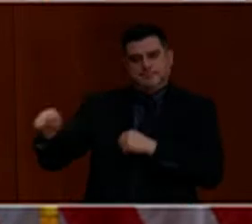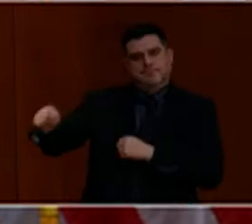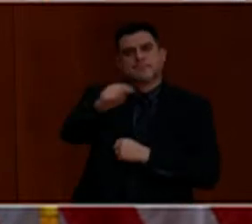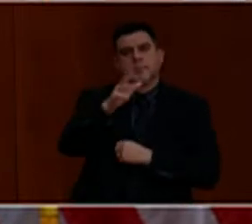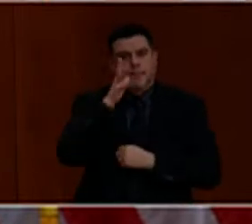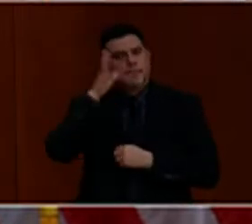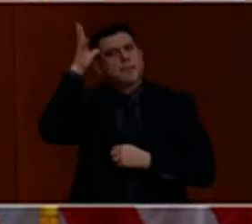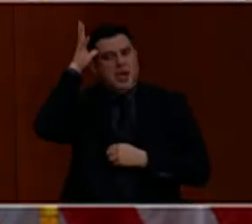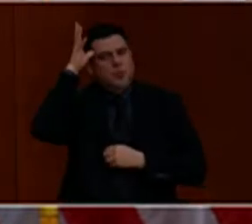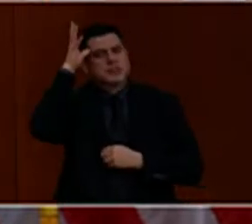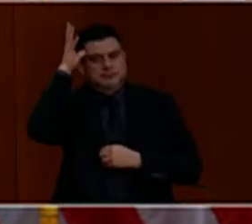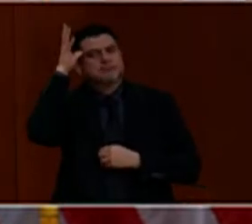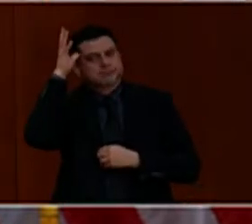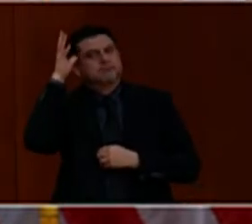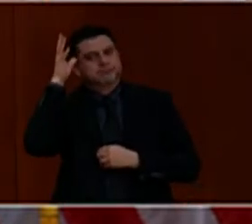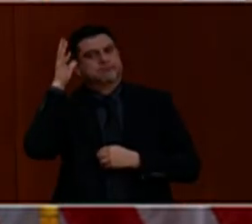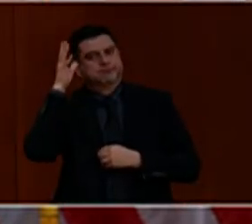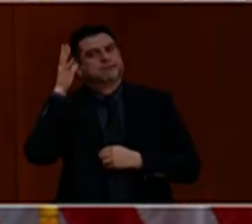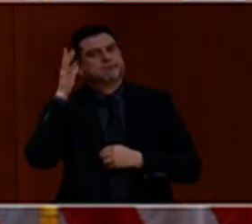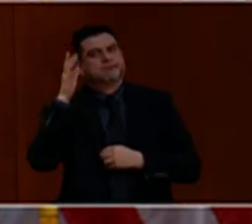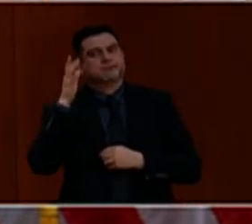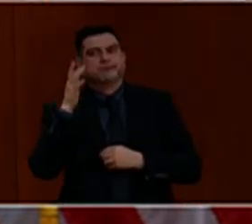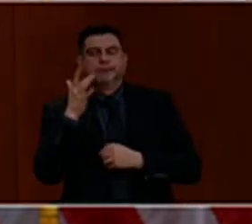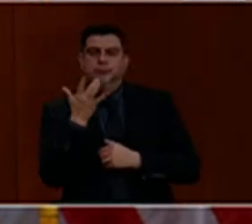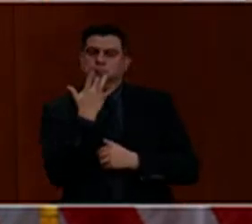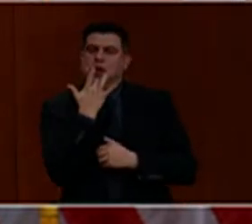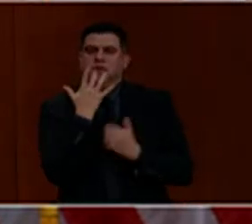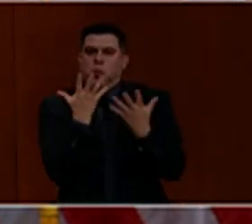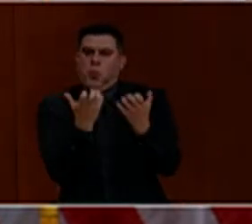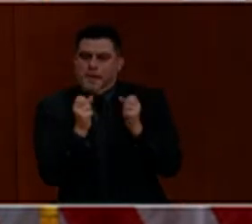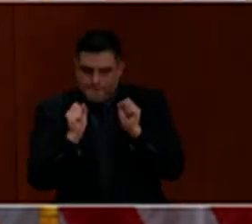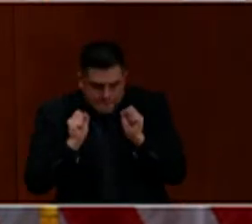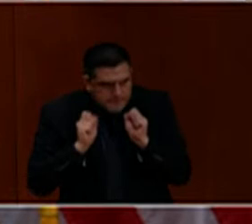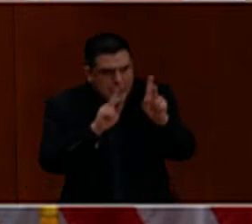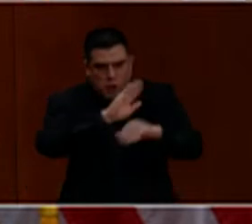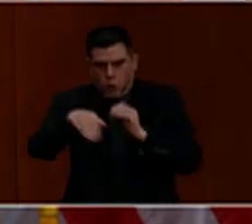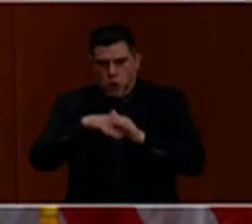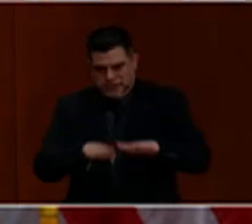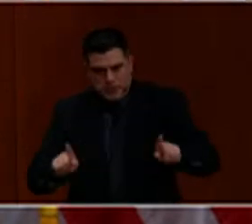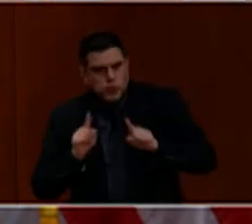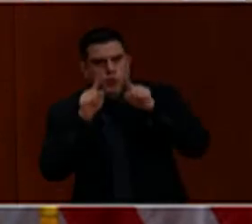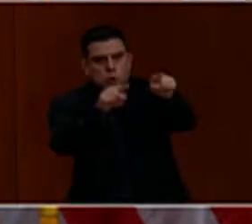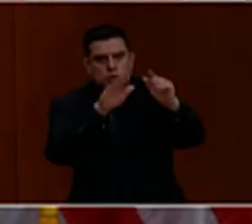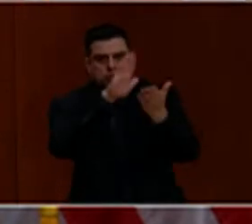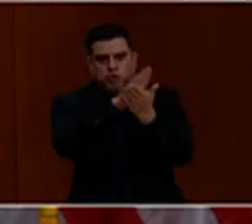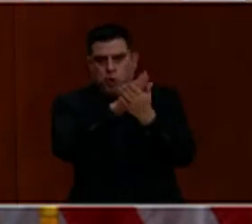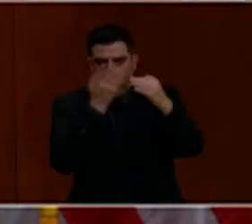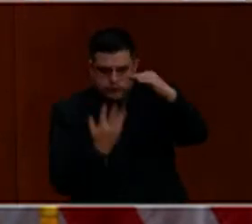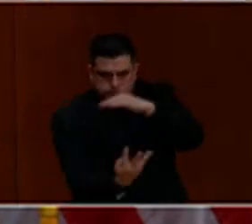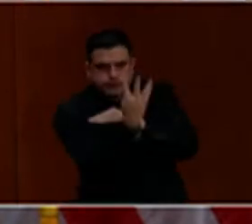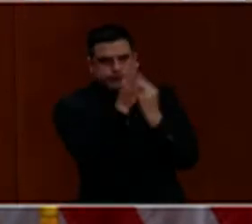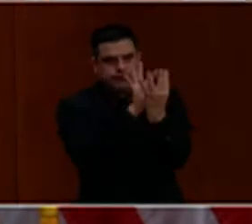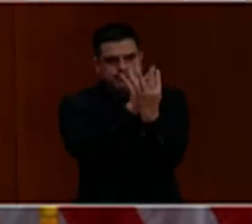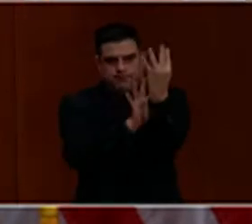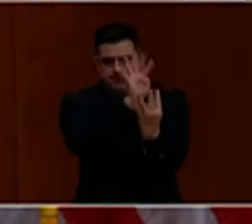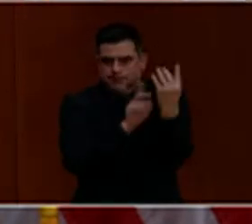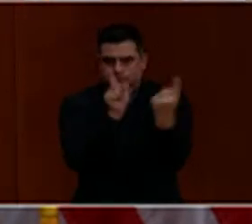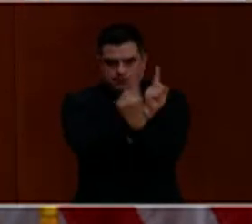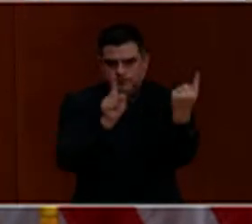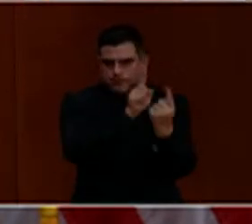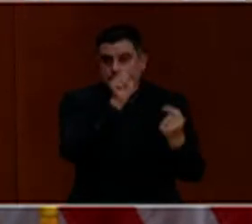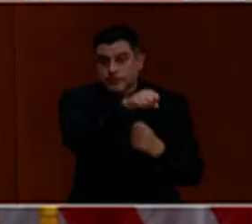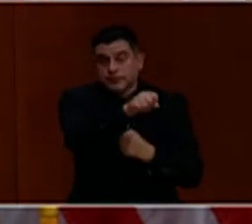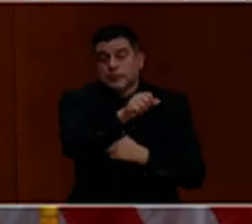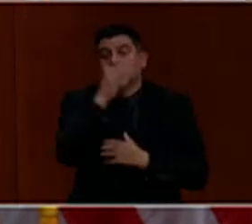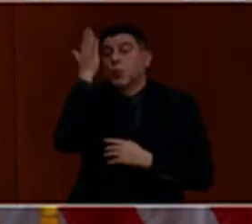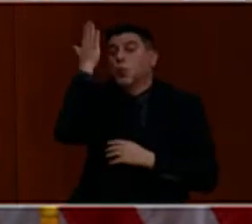see in-person instruction again, because if you look at one, it just makes it easier on the families,